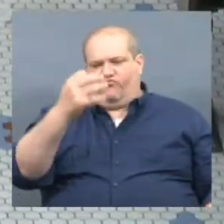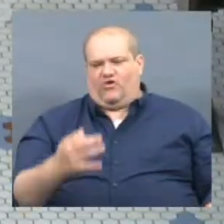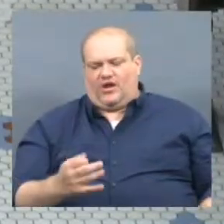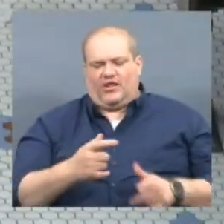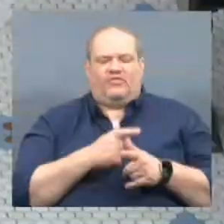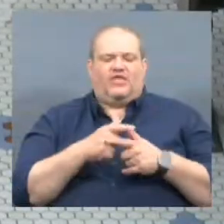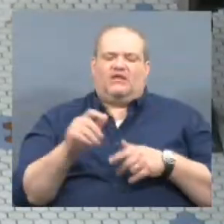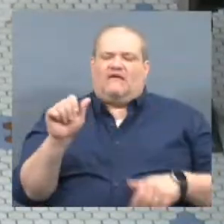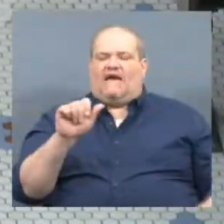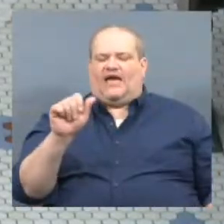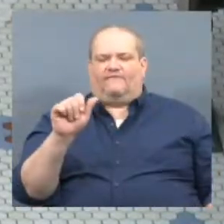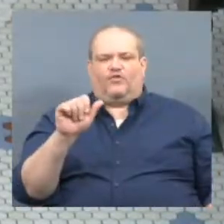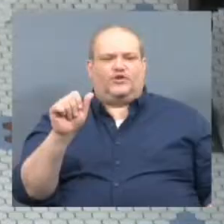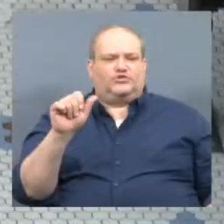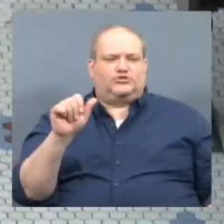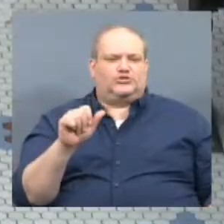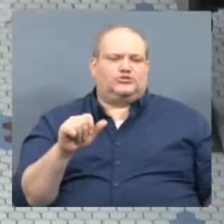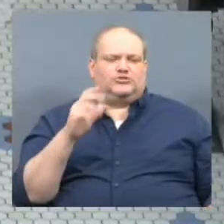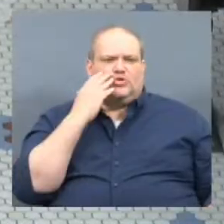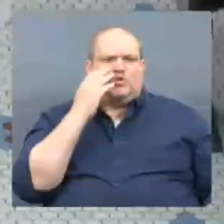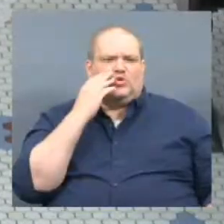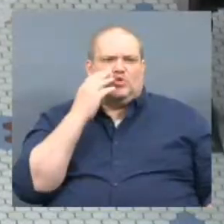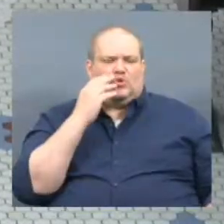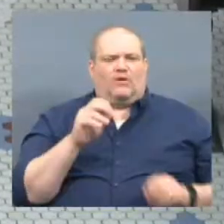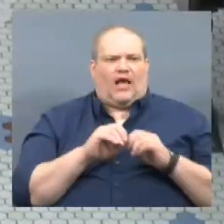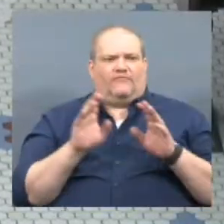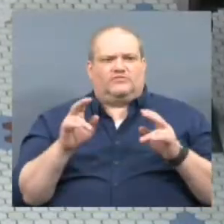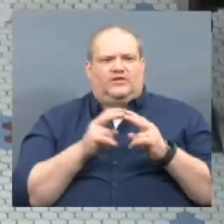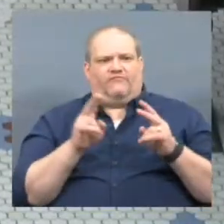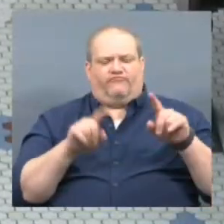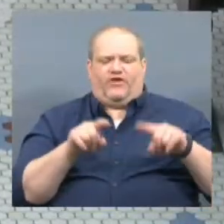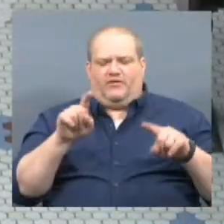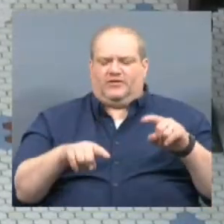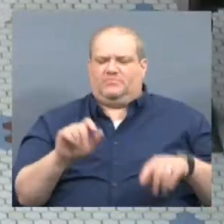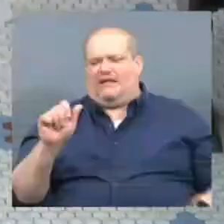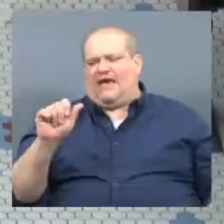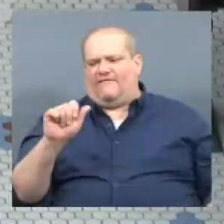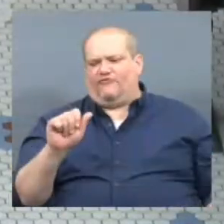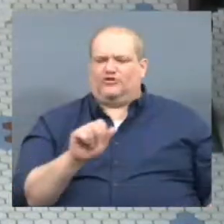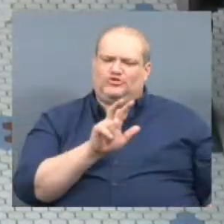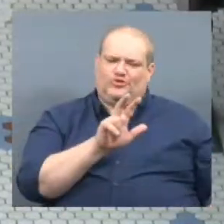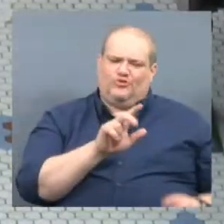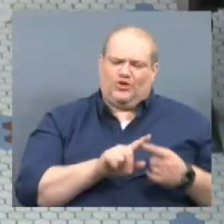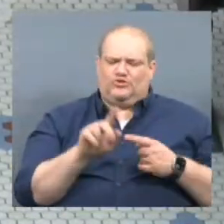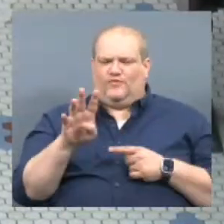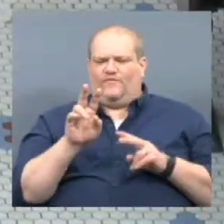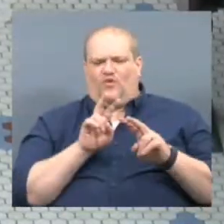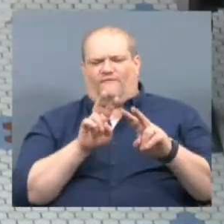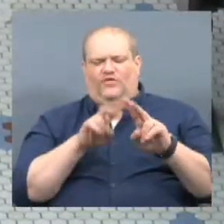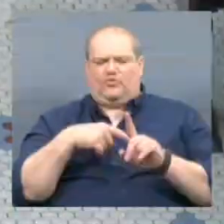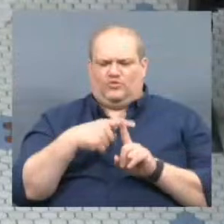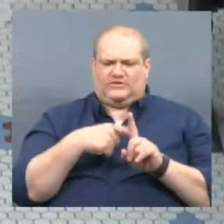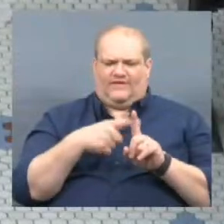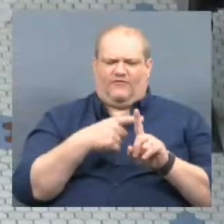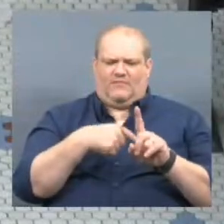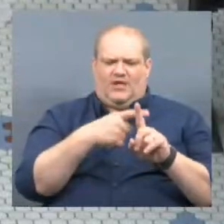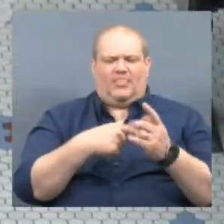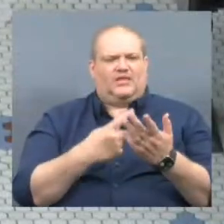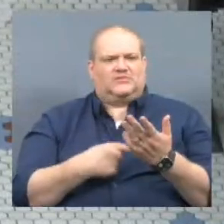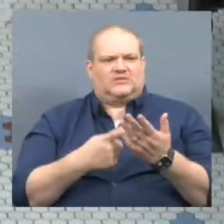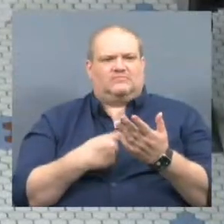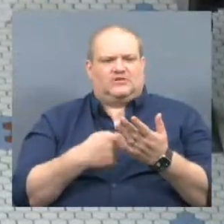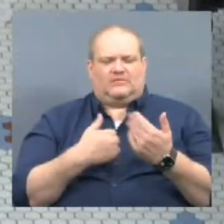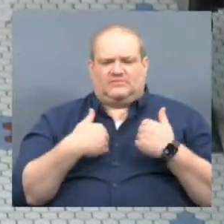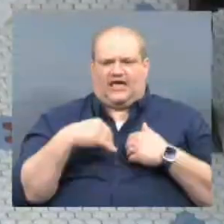an average of, obviously it varies, but we have an average of 3 to 4 funerals a month. Sometimes we have